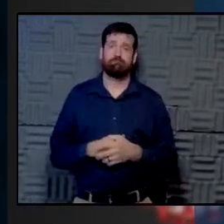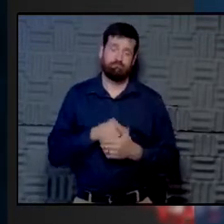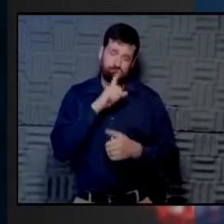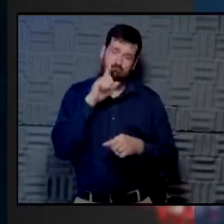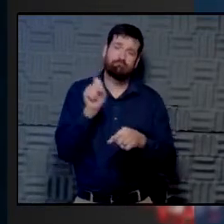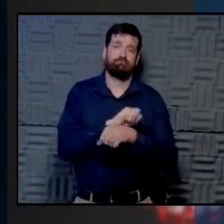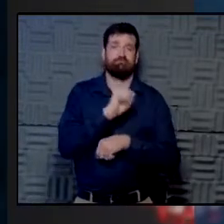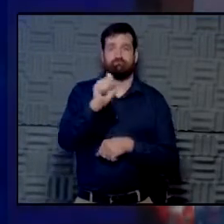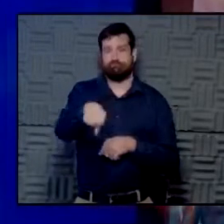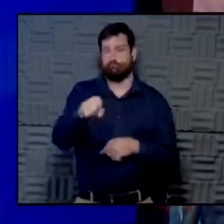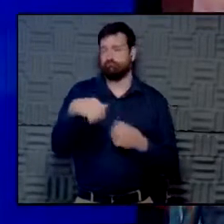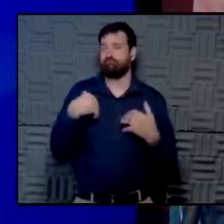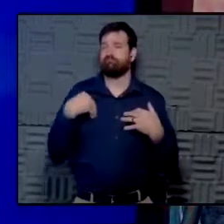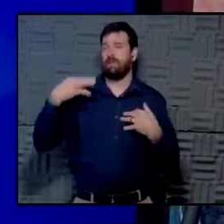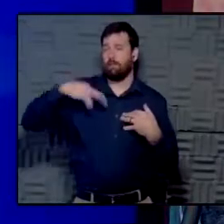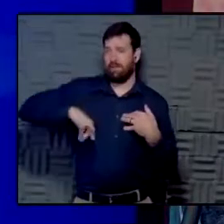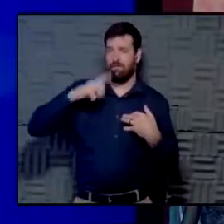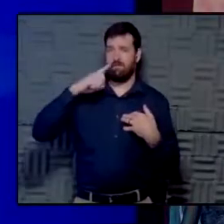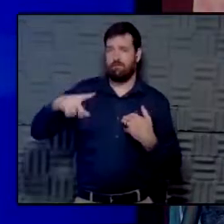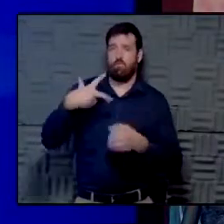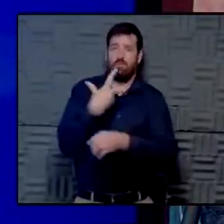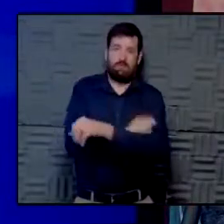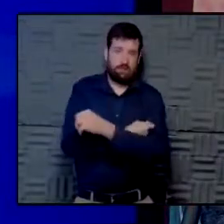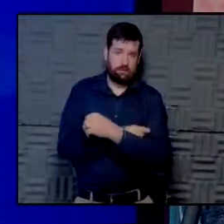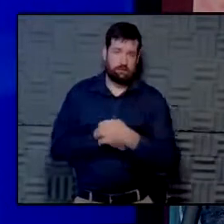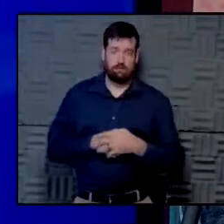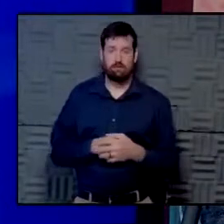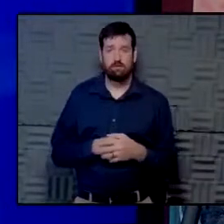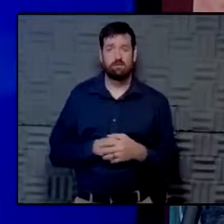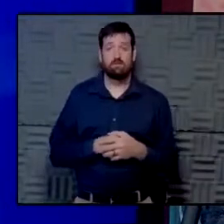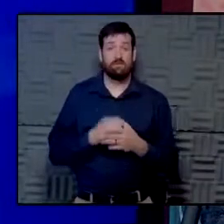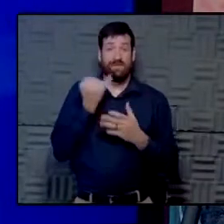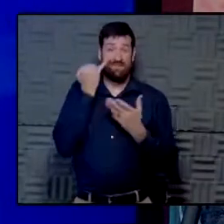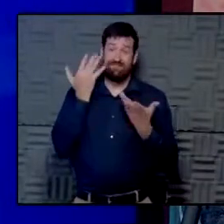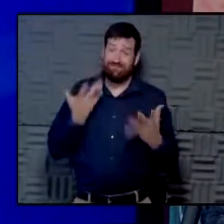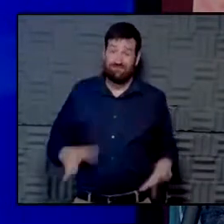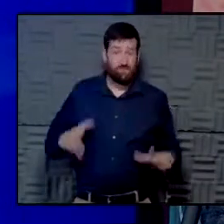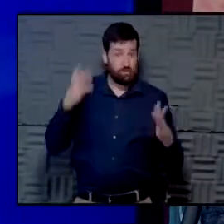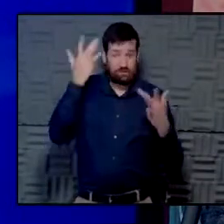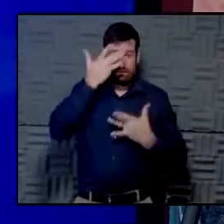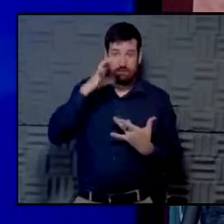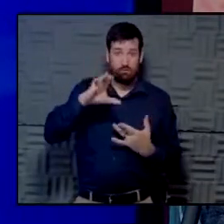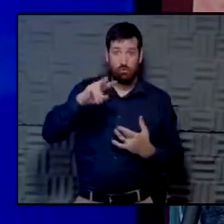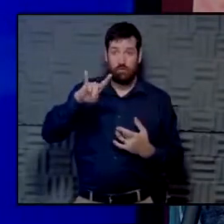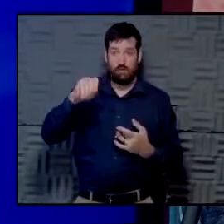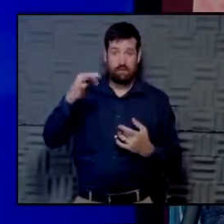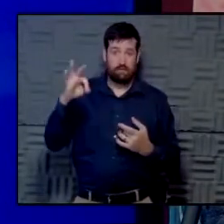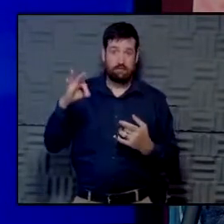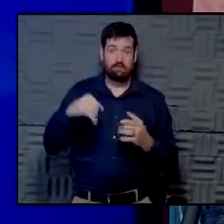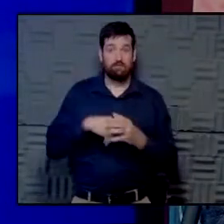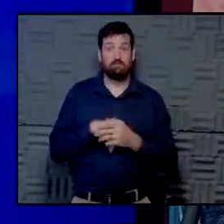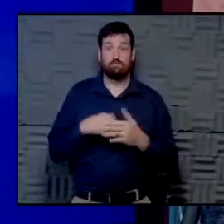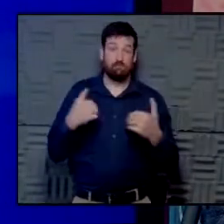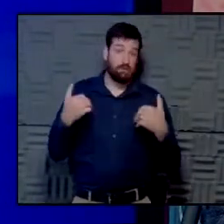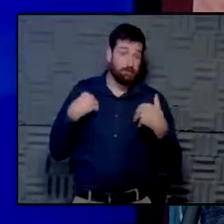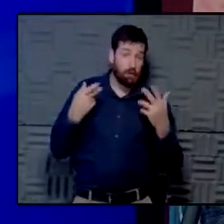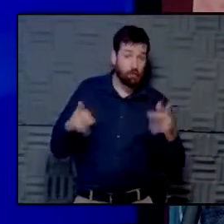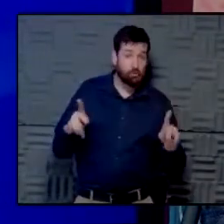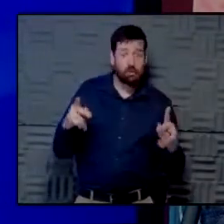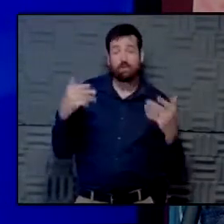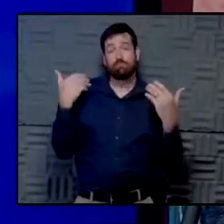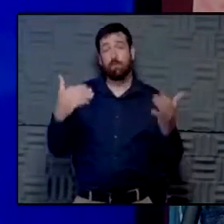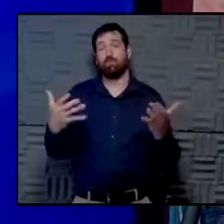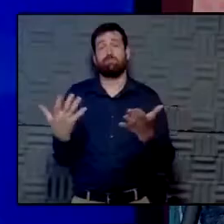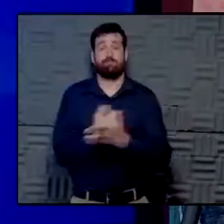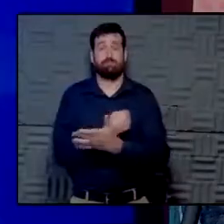still benefit of getting the COVID-19 vaccine, even if you've had COVID-19. So I wouldn't wait. If you have the opportunity, go and